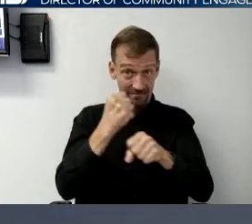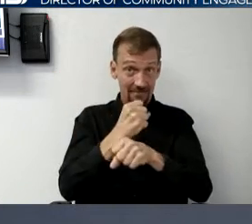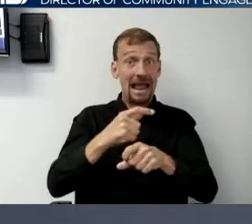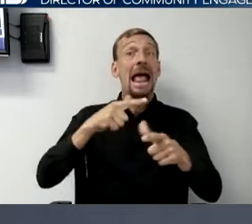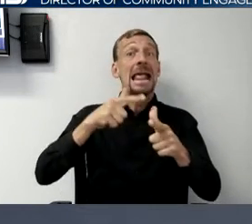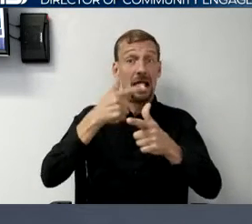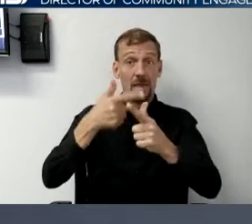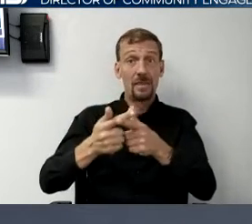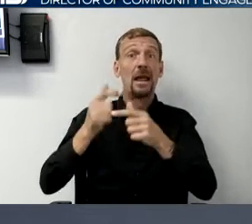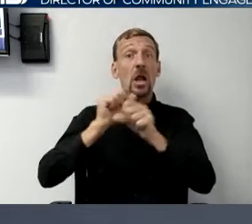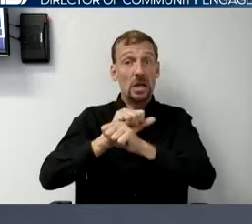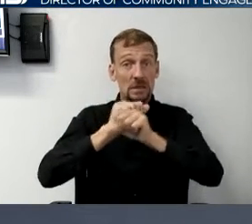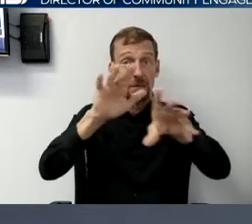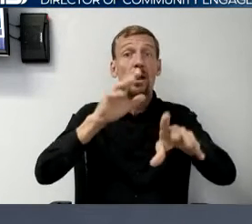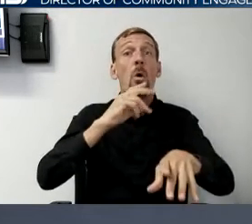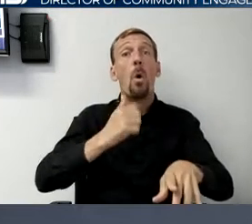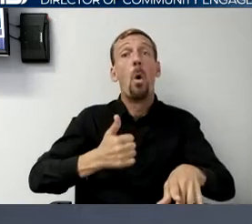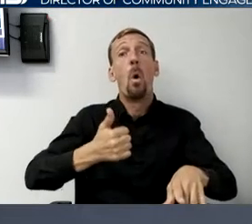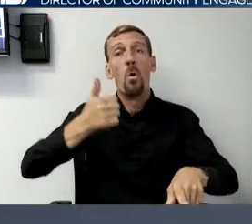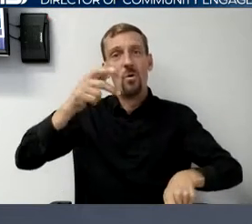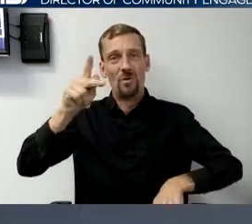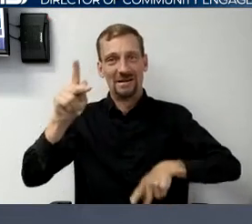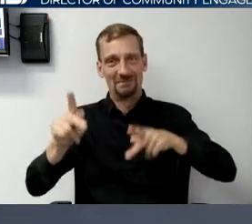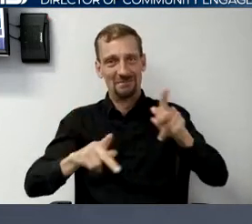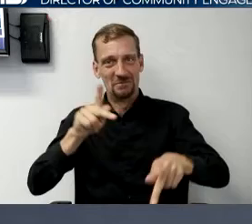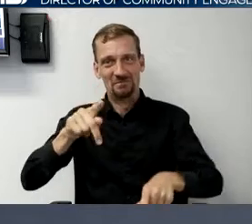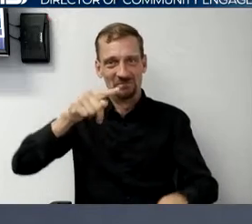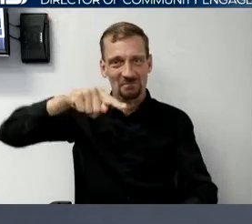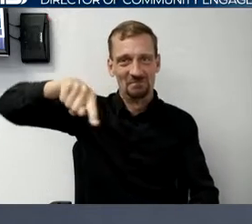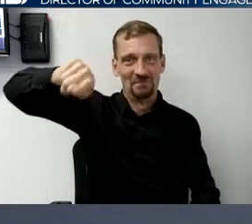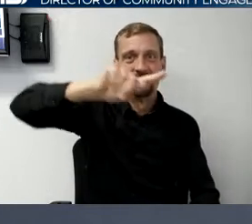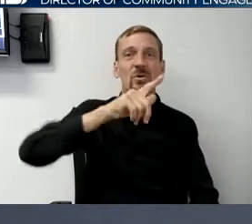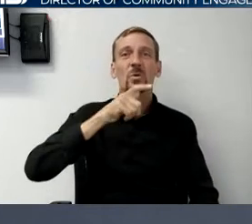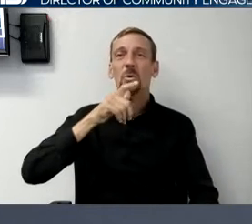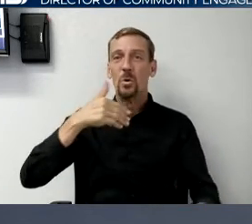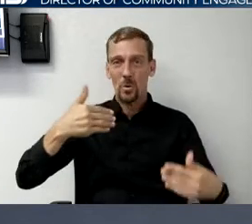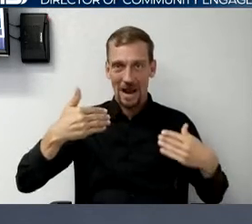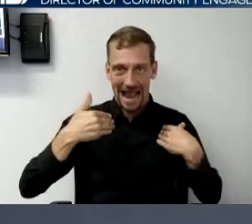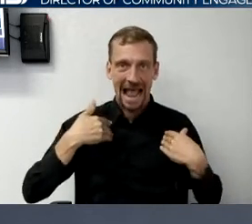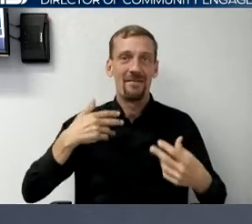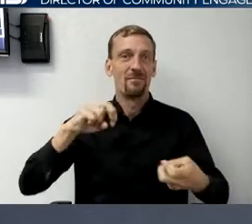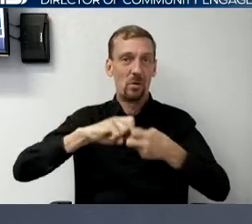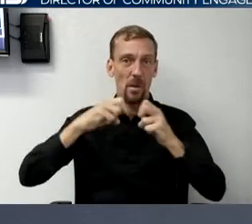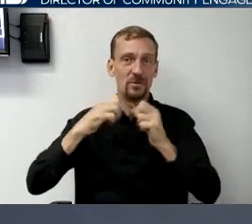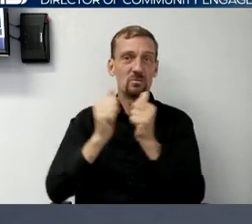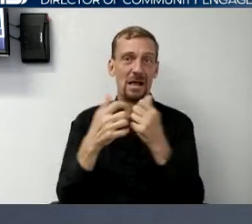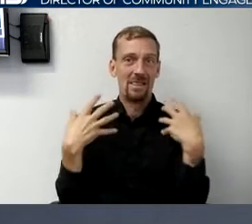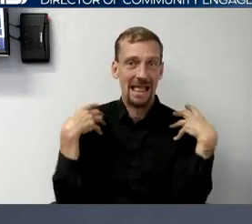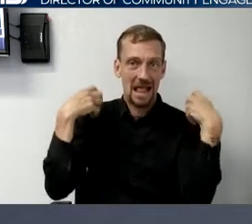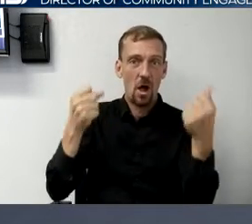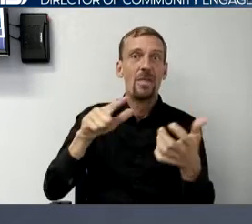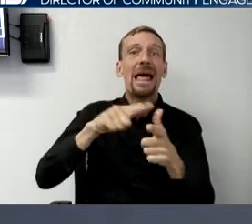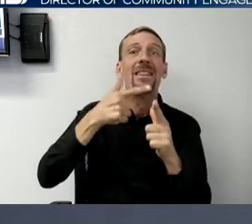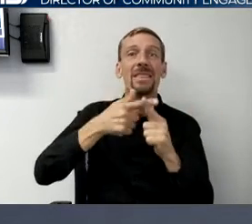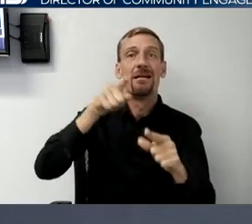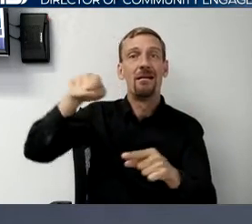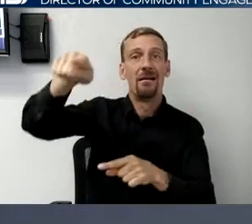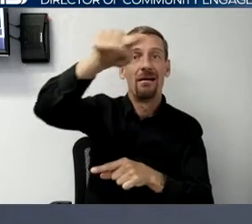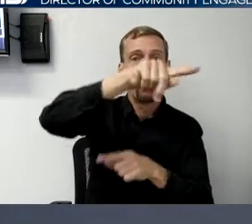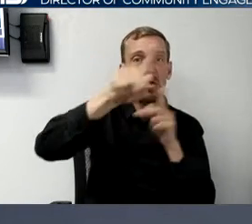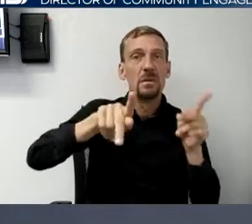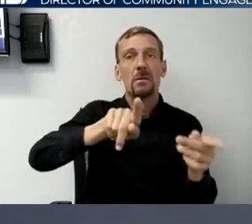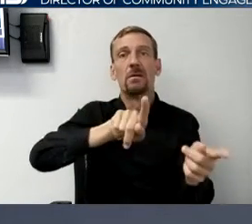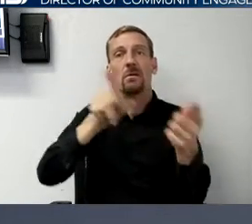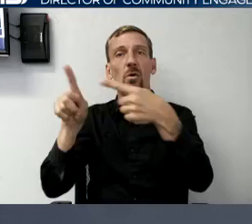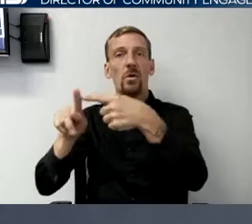virus to older people or people that do have the underlying complications, who then do end up in the hospital. So